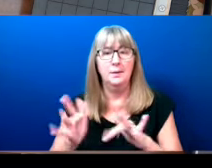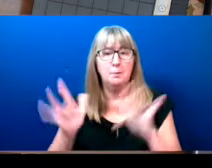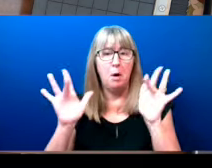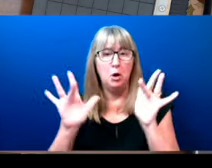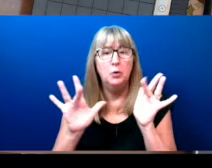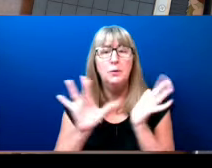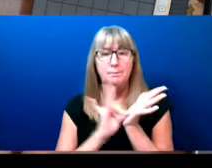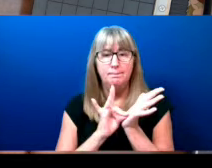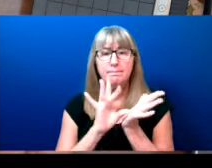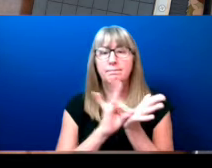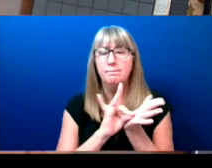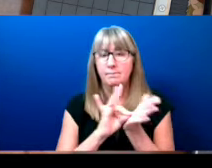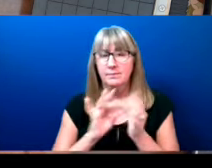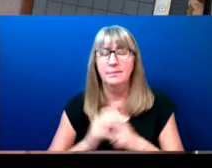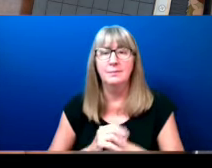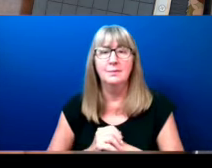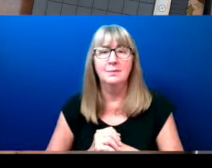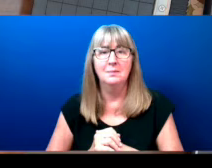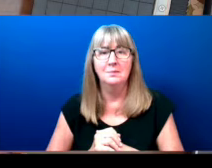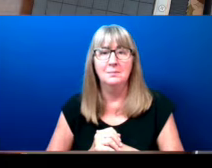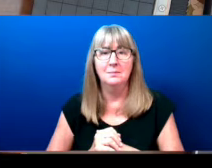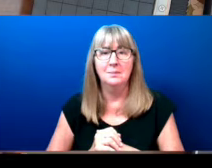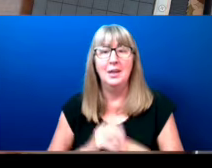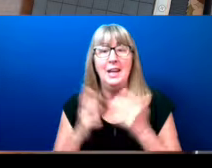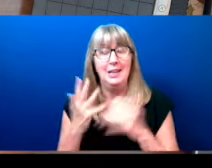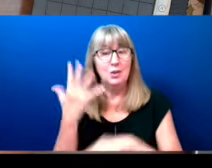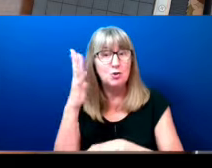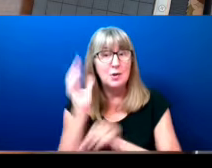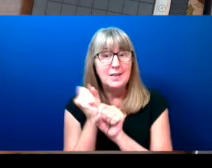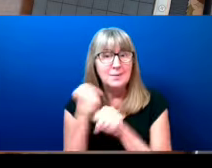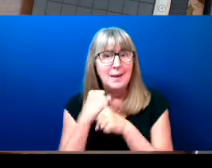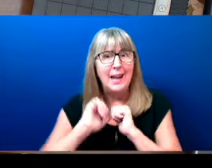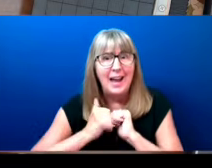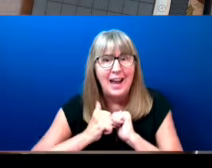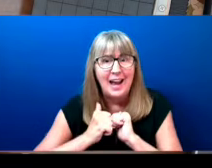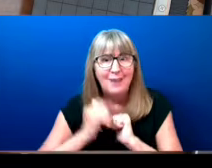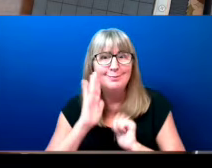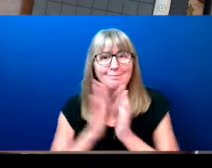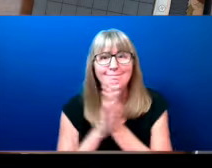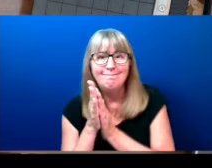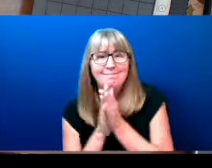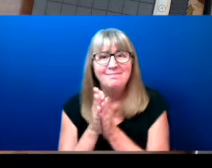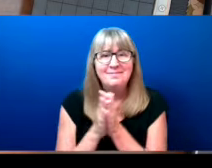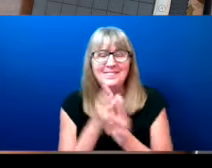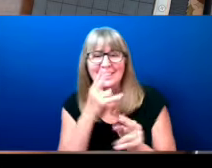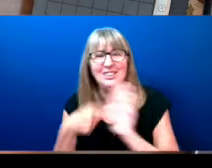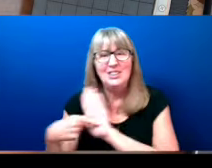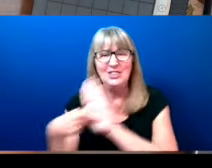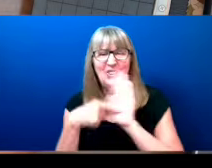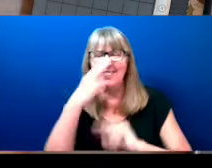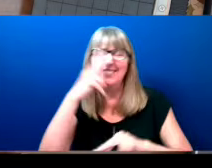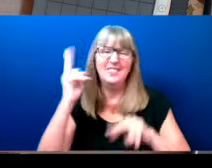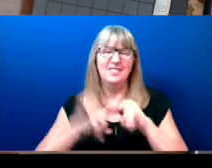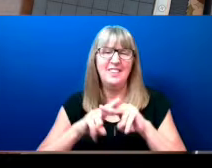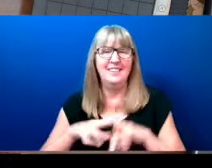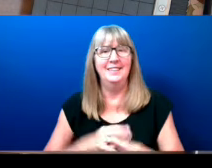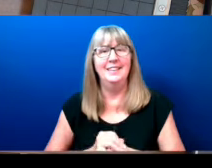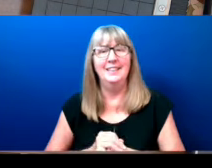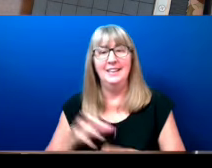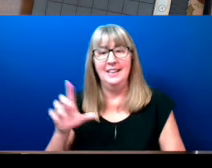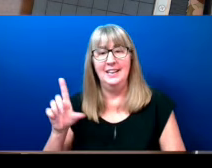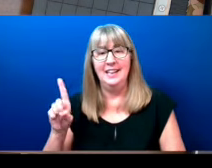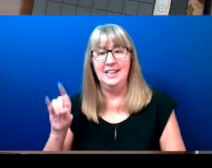sentiment. Couple sparkles there. Now I want to show you how I made these. This is so much fun. So with